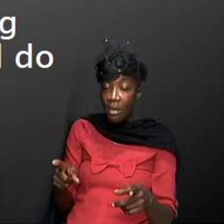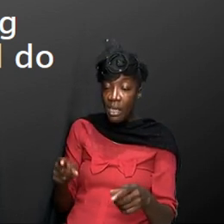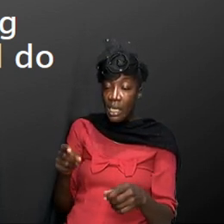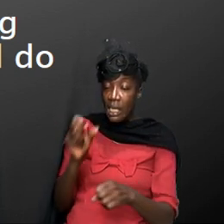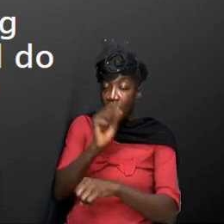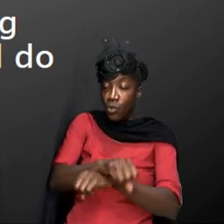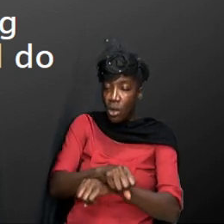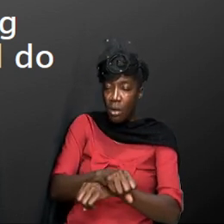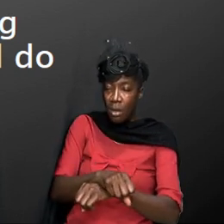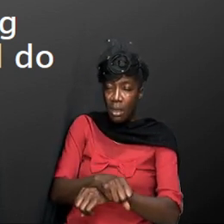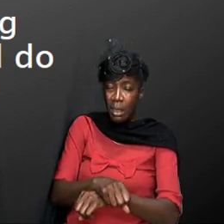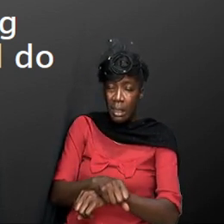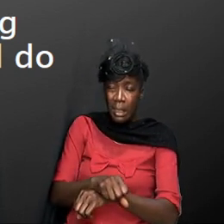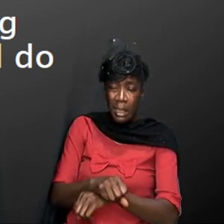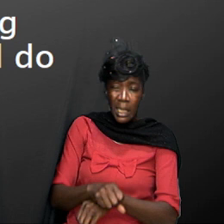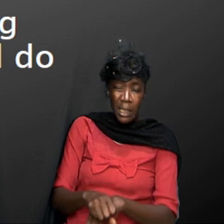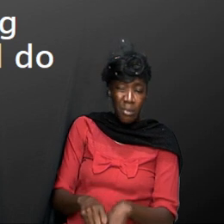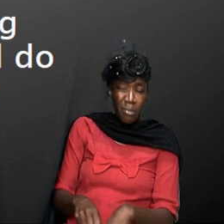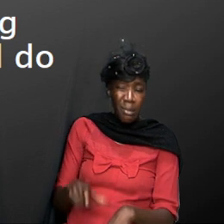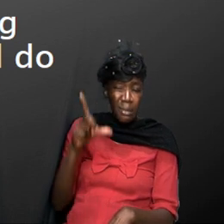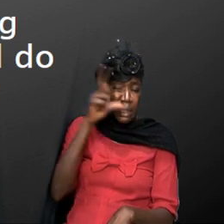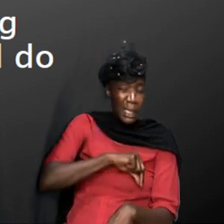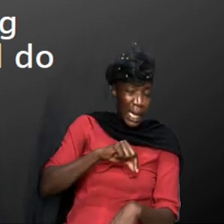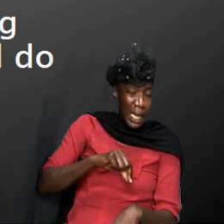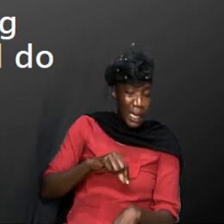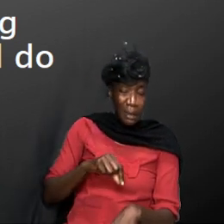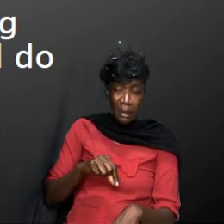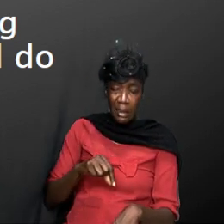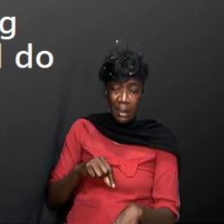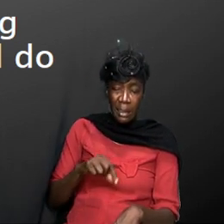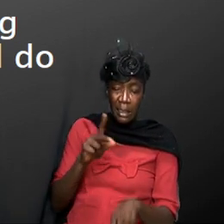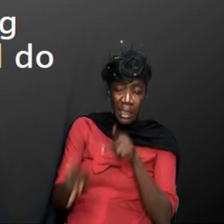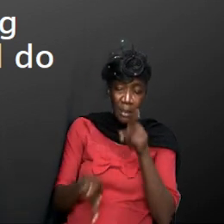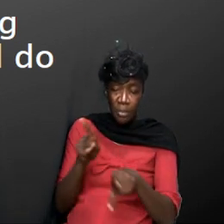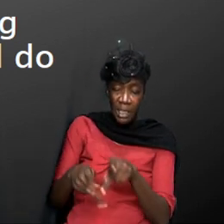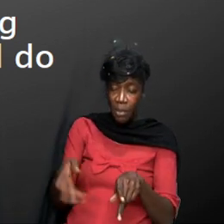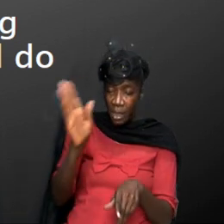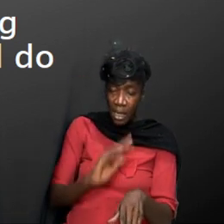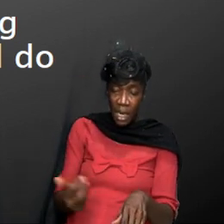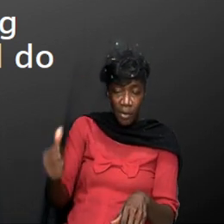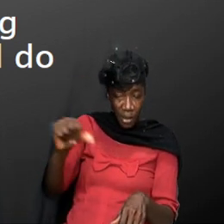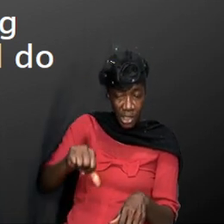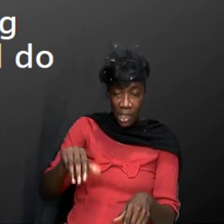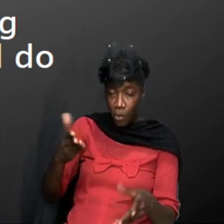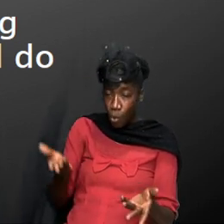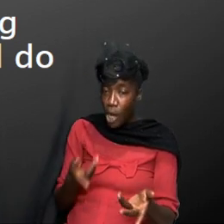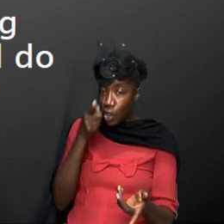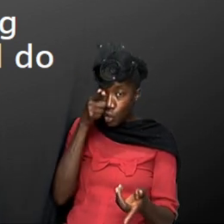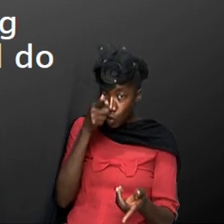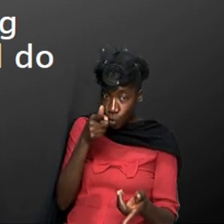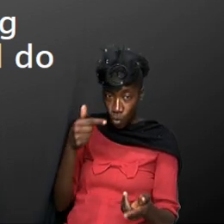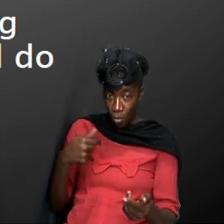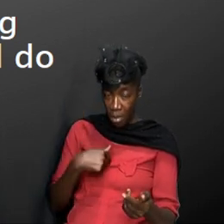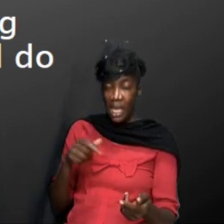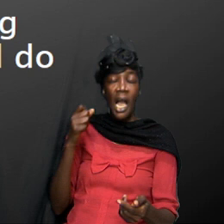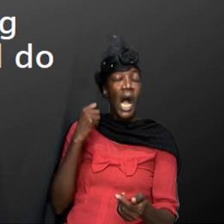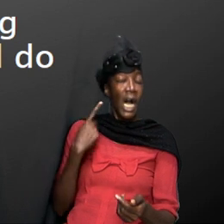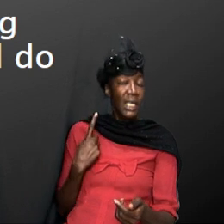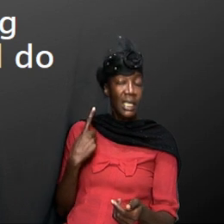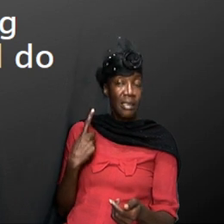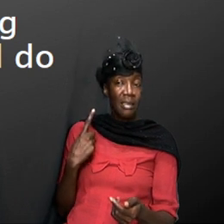blame the people, and God rejected him. I would like us to understand tonight